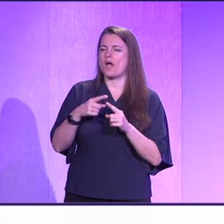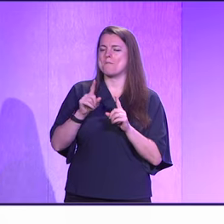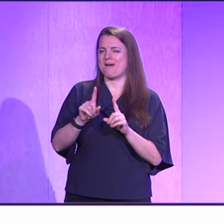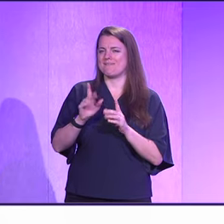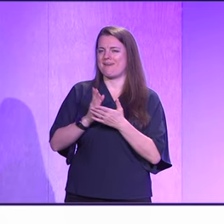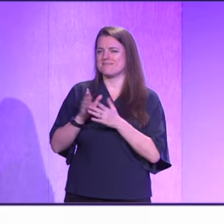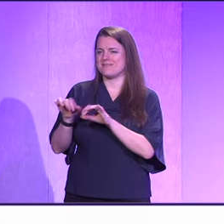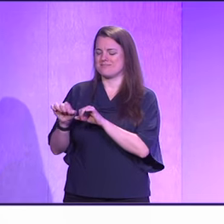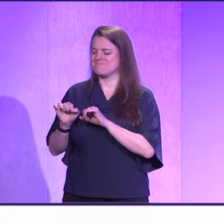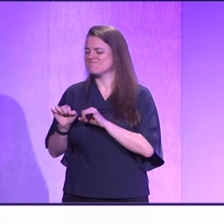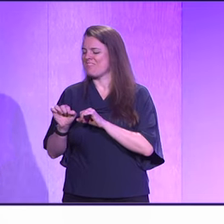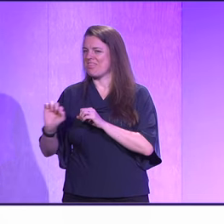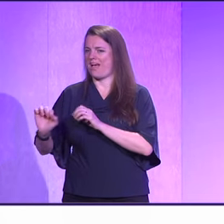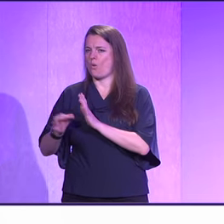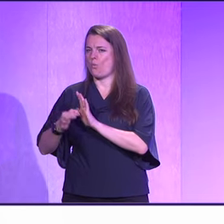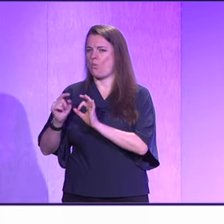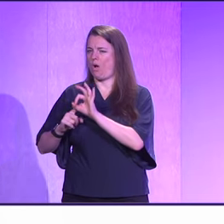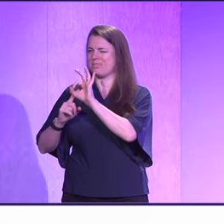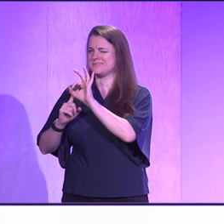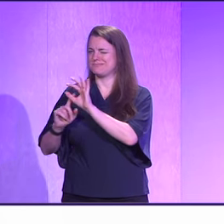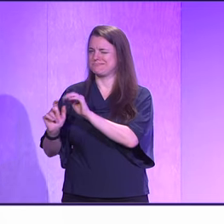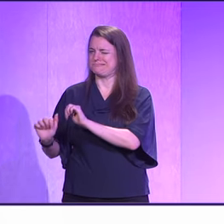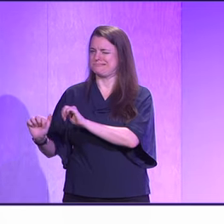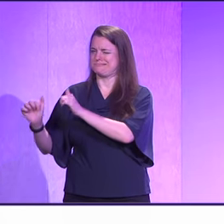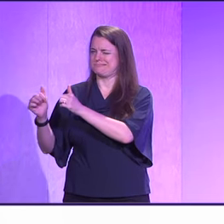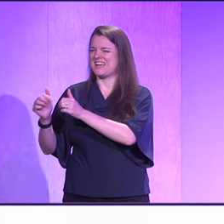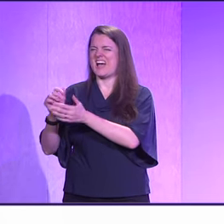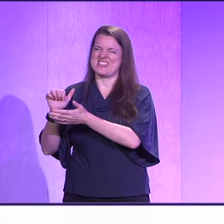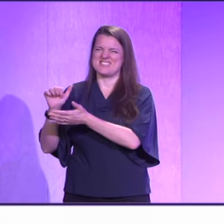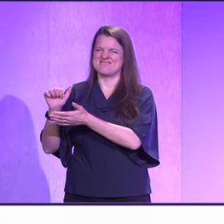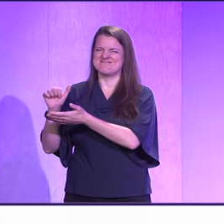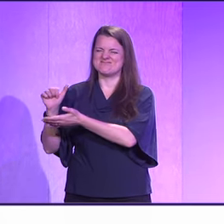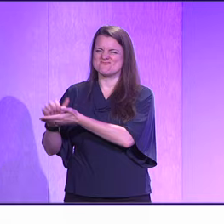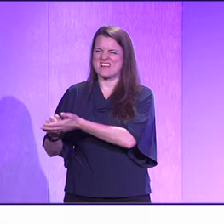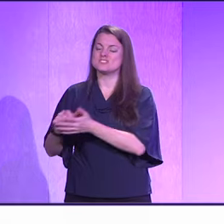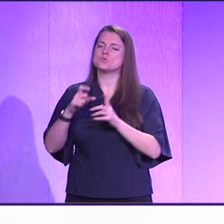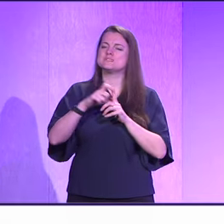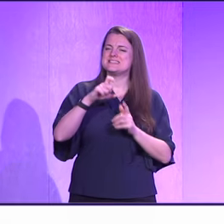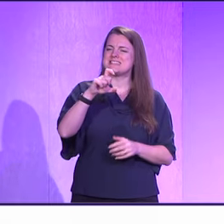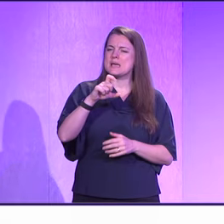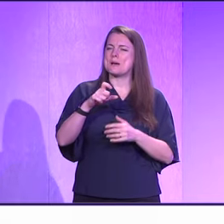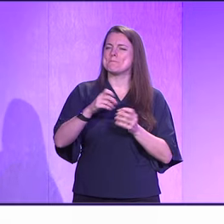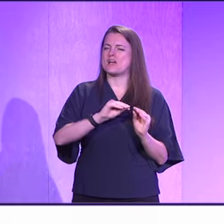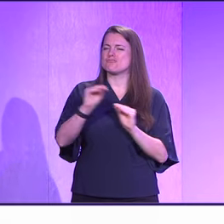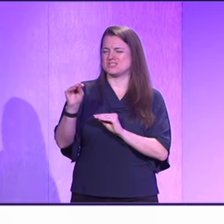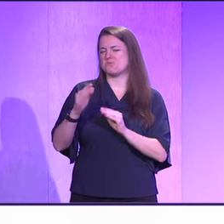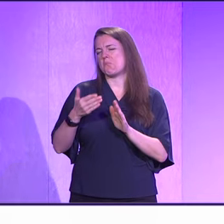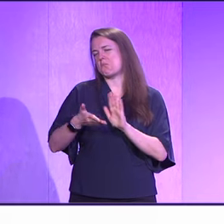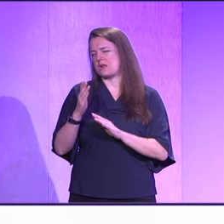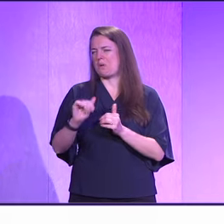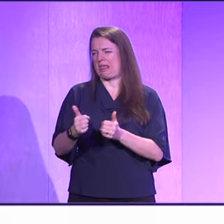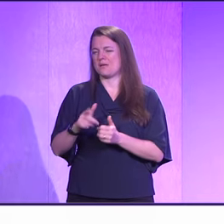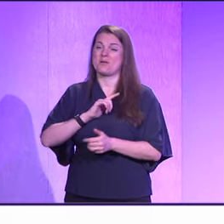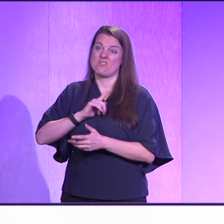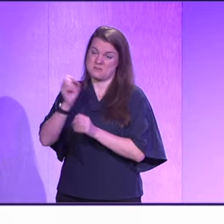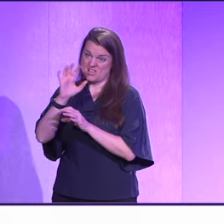plane goes up or goes, well, boom. Probably you should take your time on that. So the DC migration went well. This,